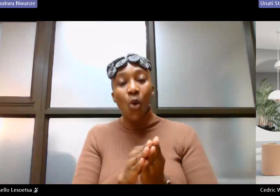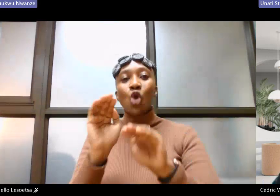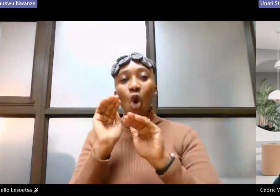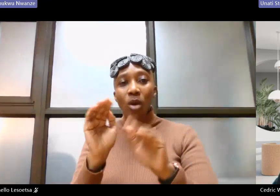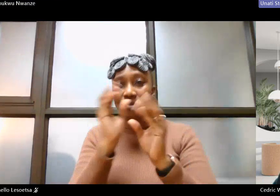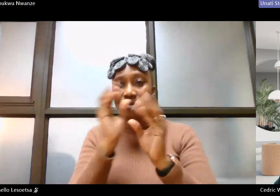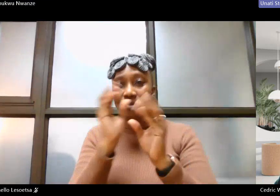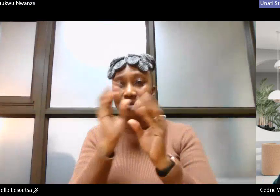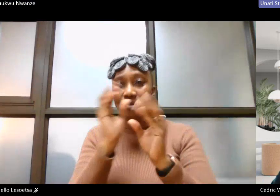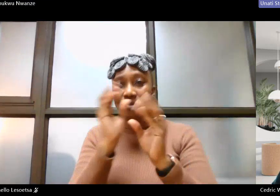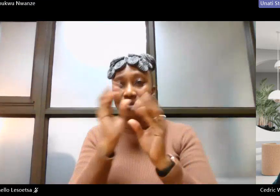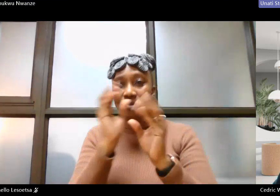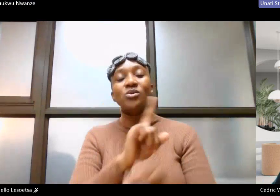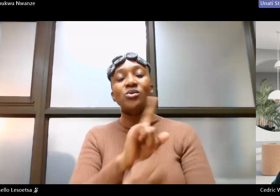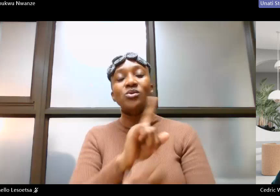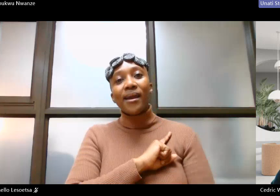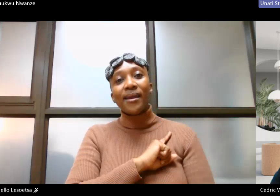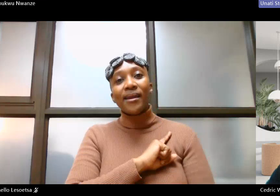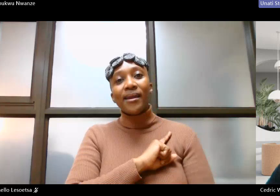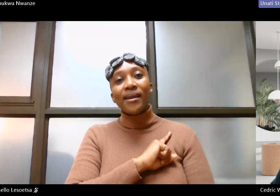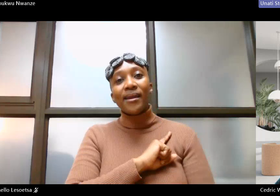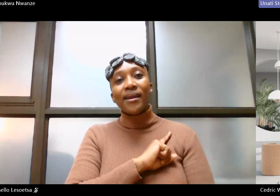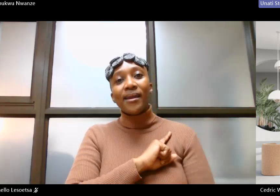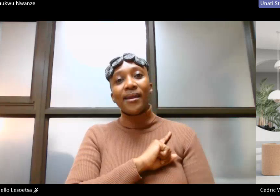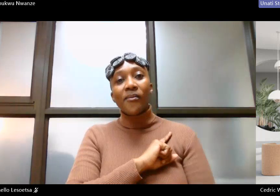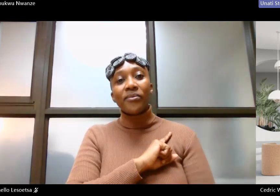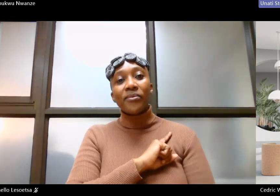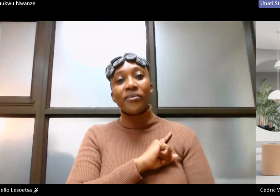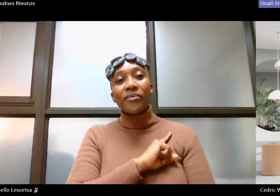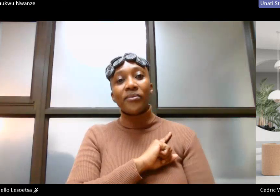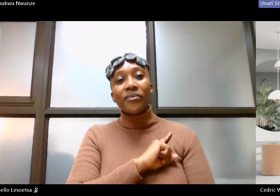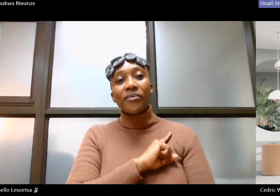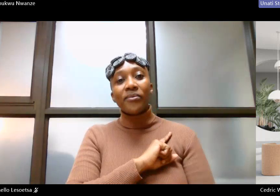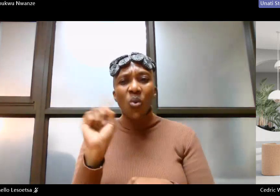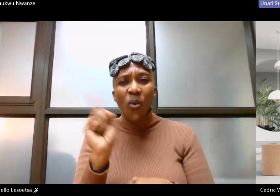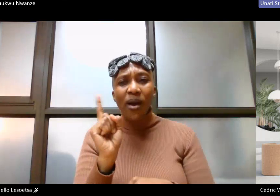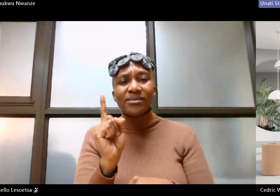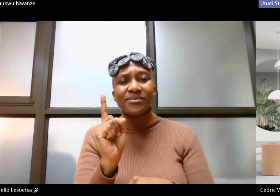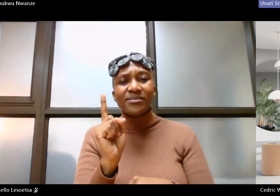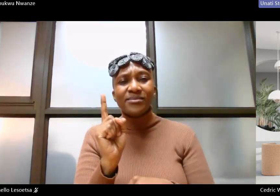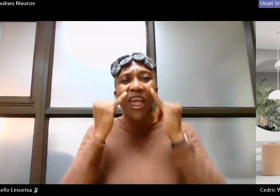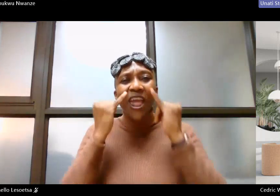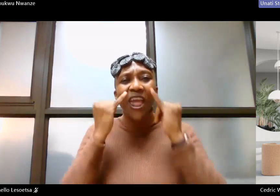because of the sifting of information or the